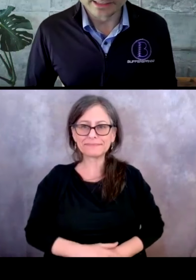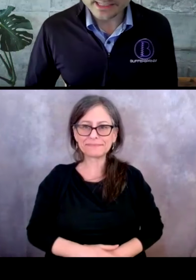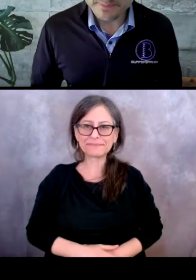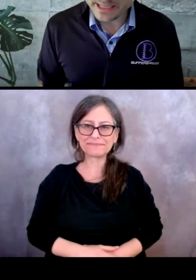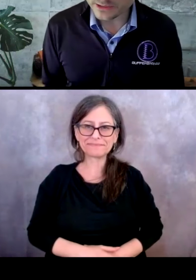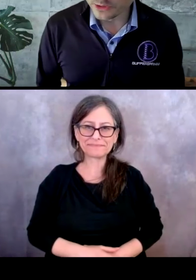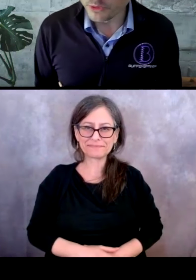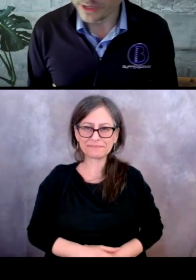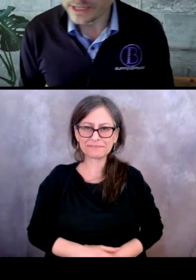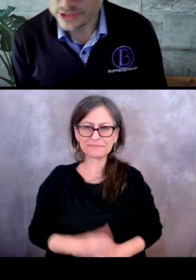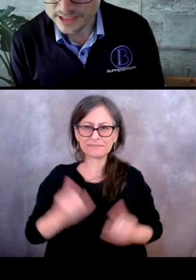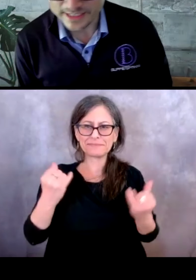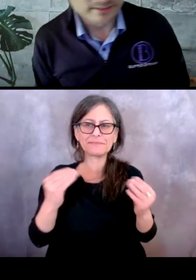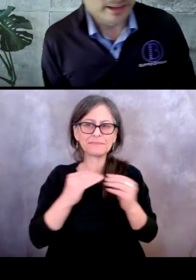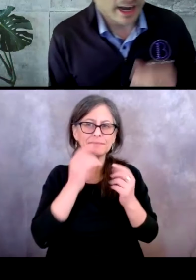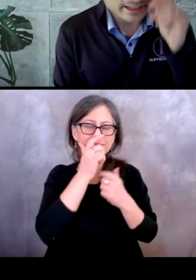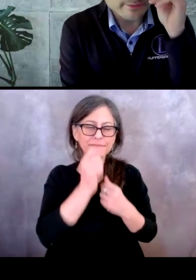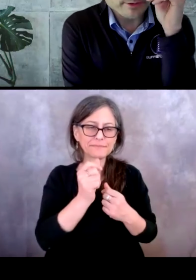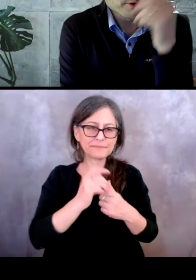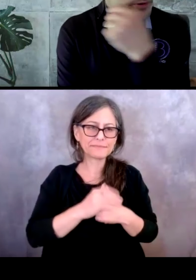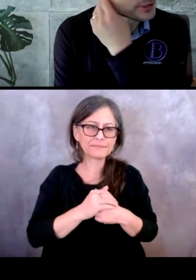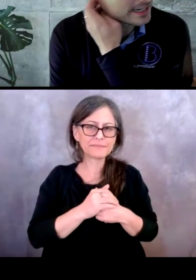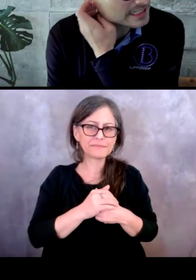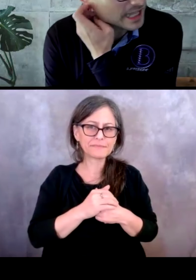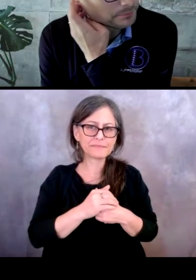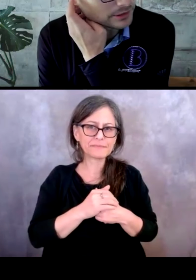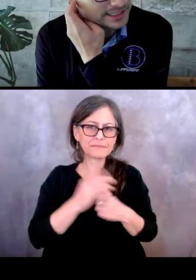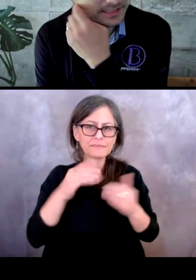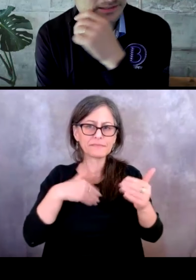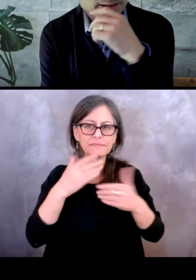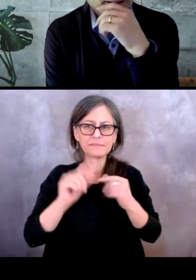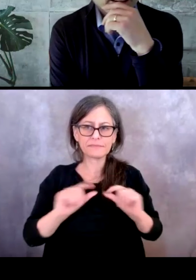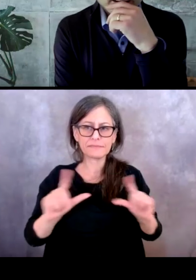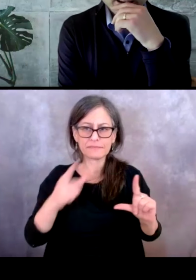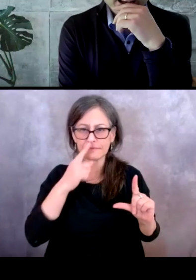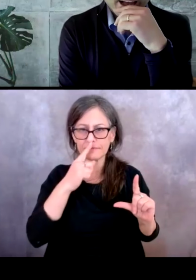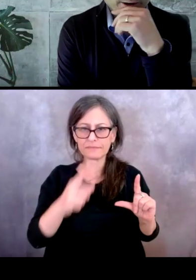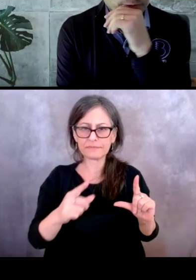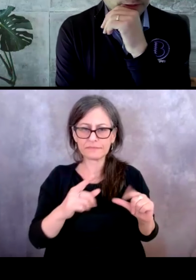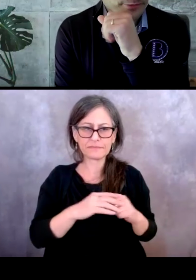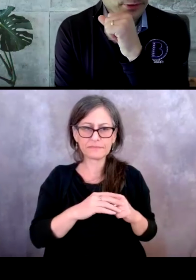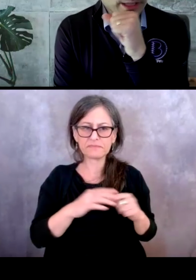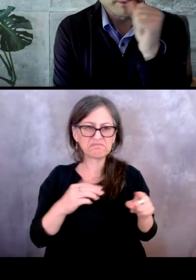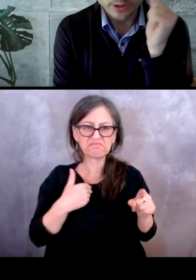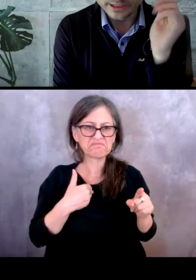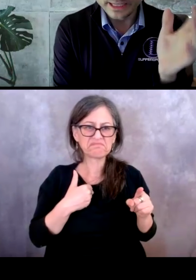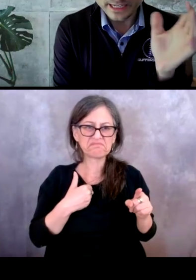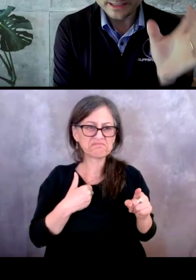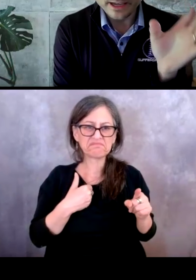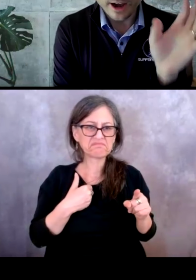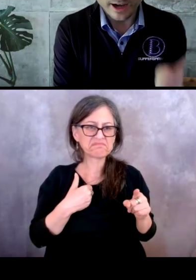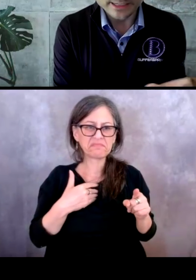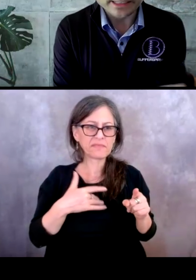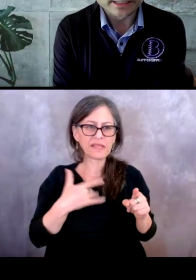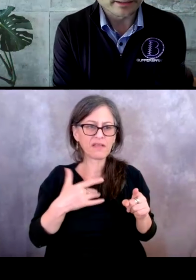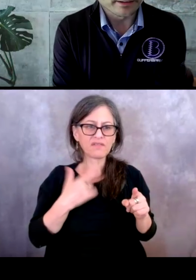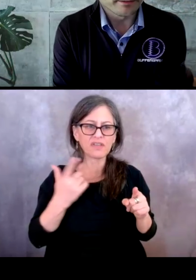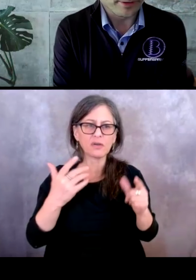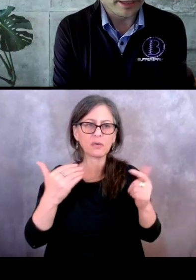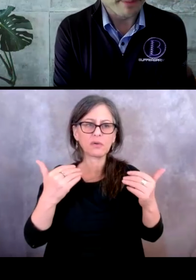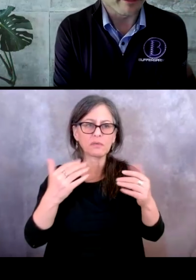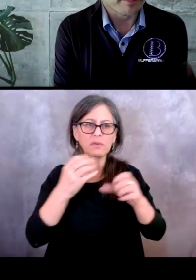All right, let's make it a little more interesting. Kevin, if you can move to the next slide, please. I don't really feel like we're getting the